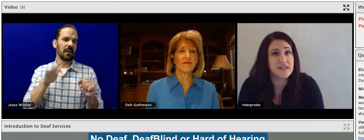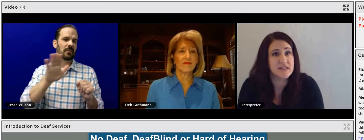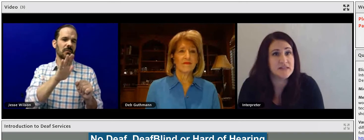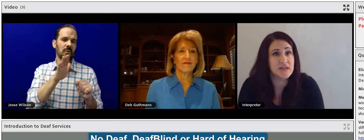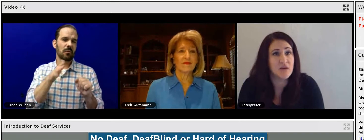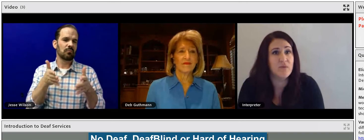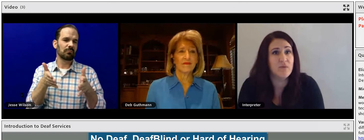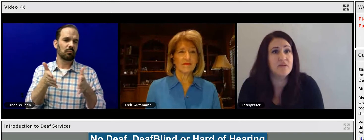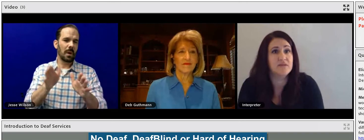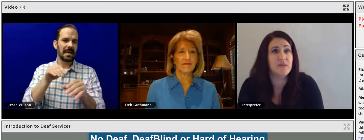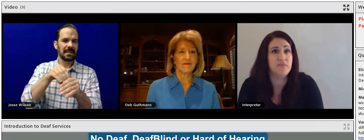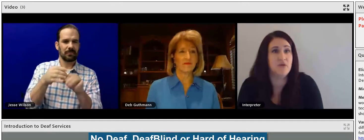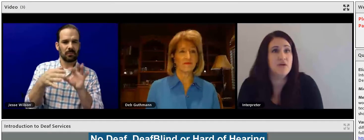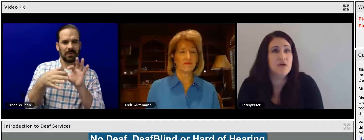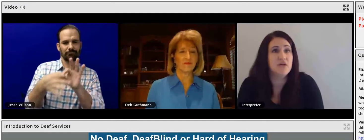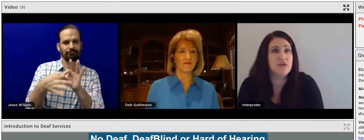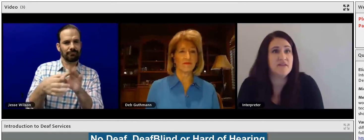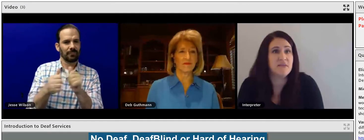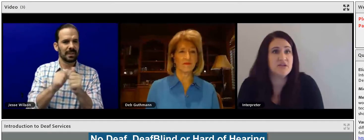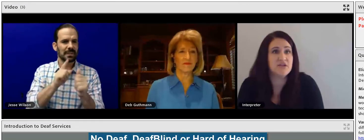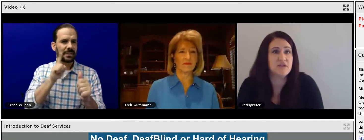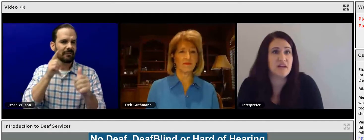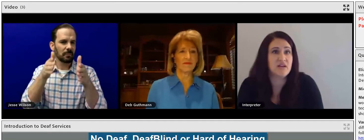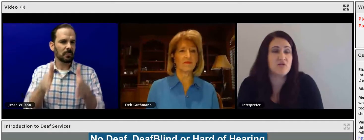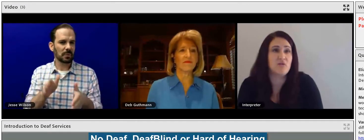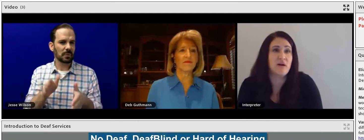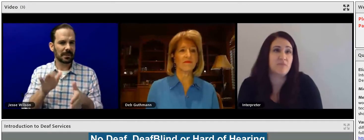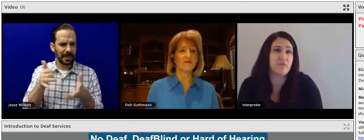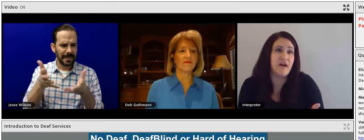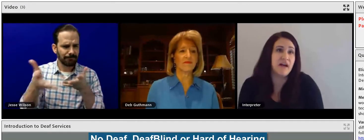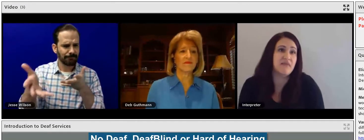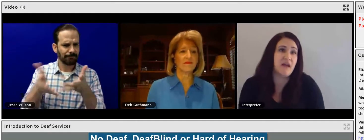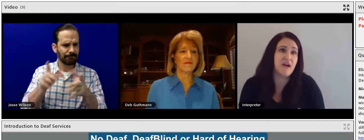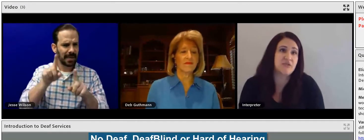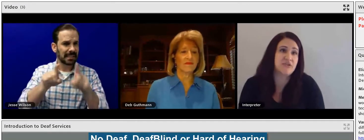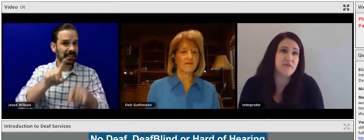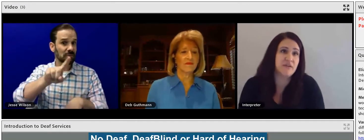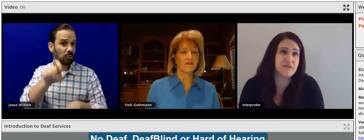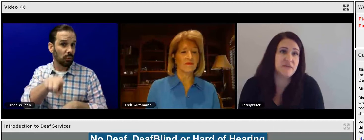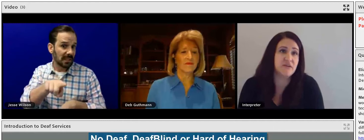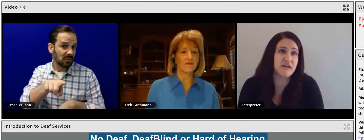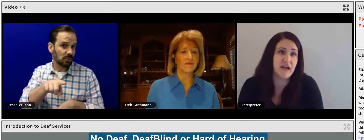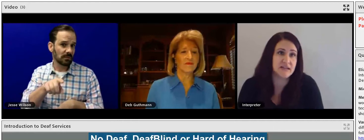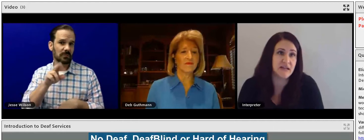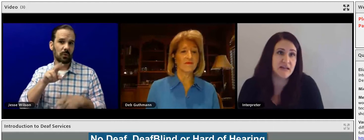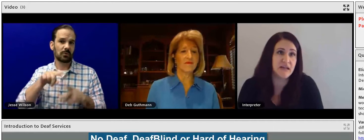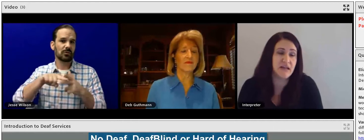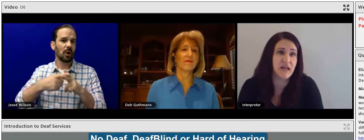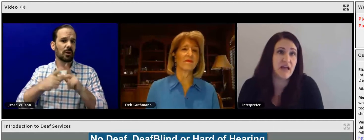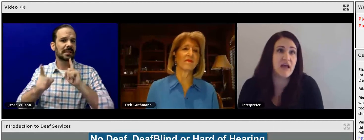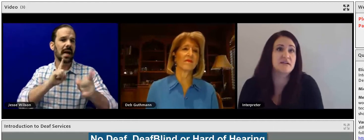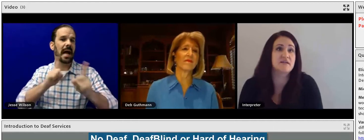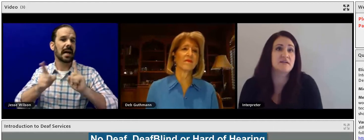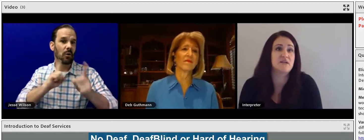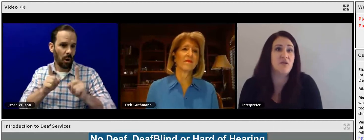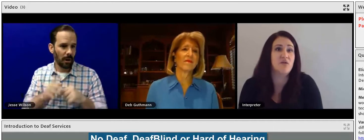And during your services with those people, you have to make sure that you provide that opportunity for them to feel